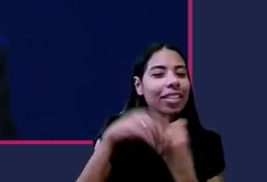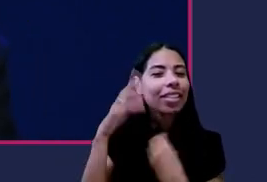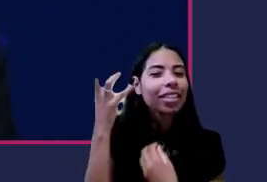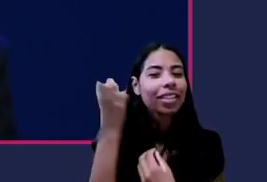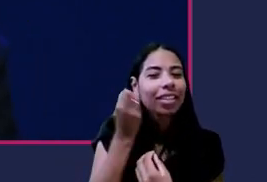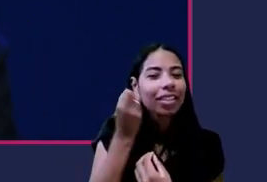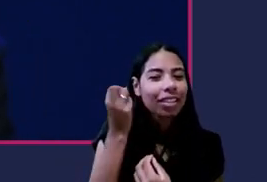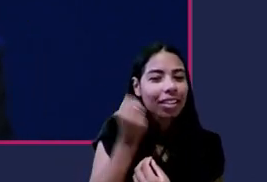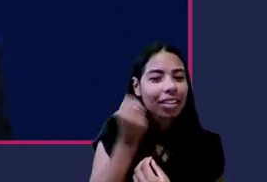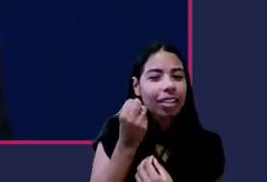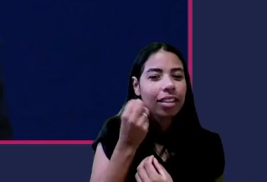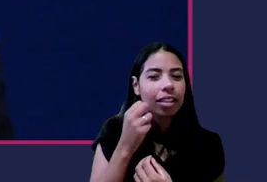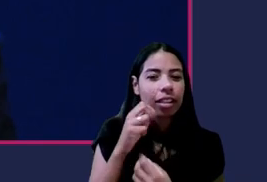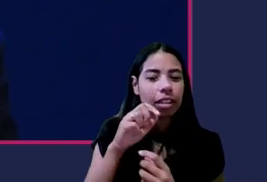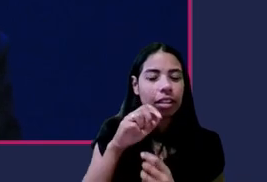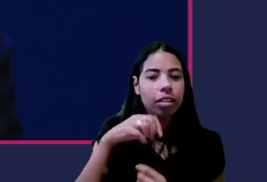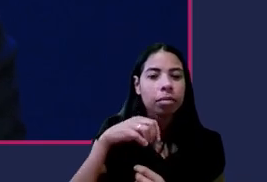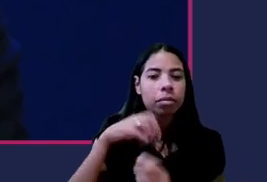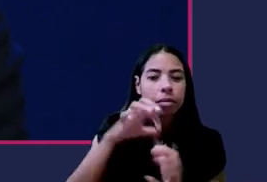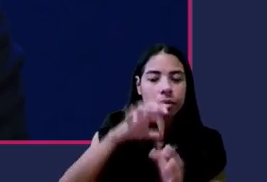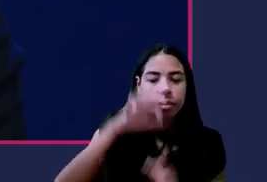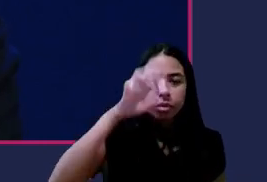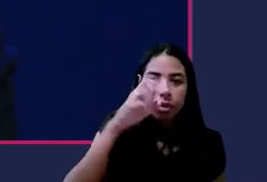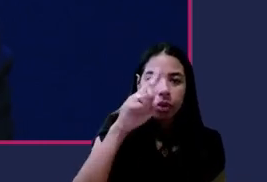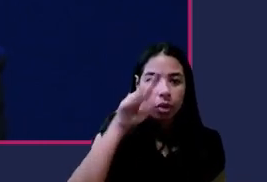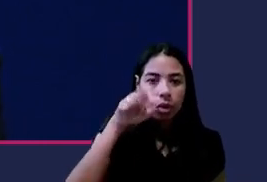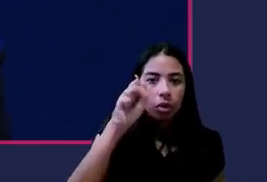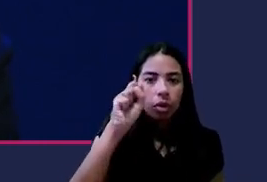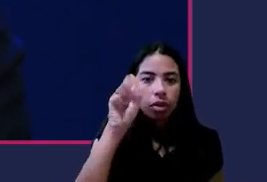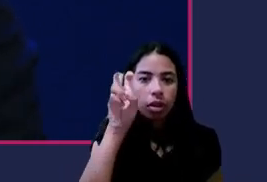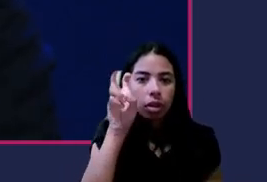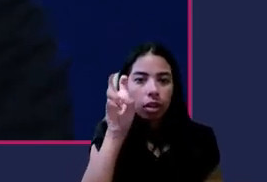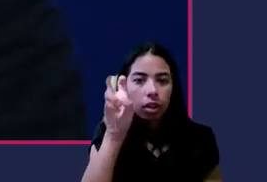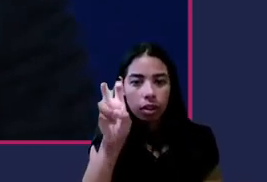Well, brown hair, but almost white. I have